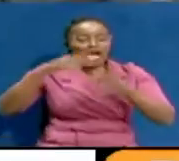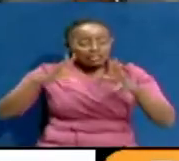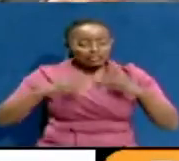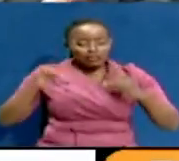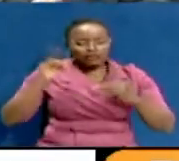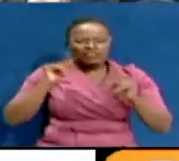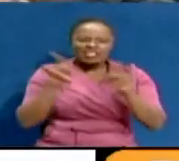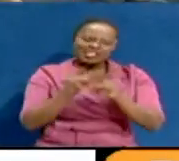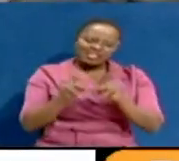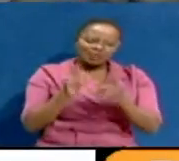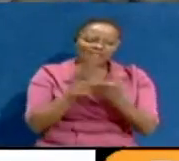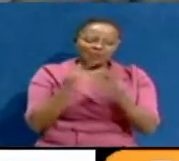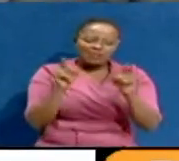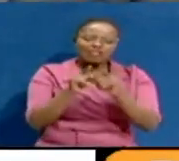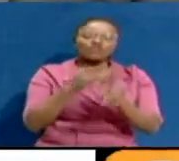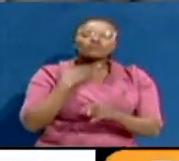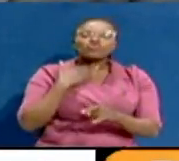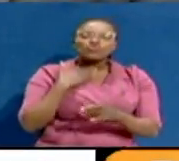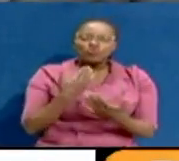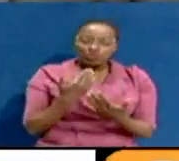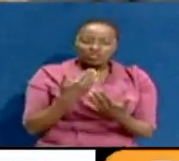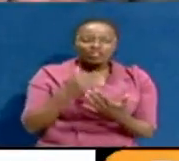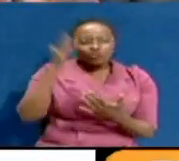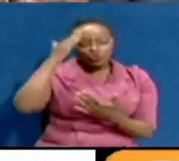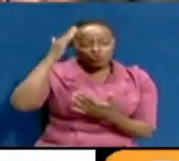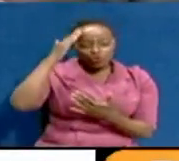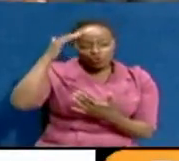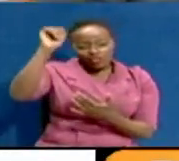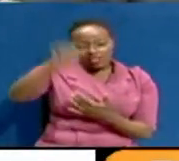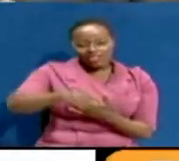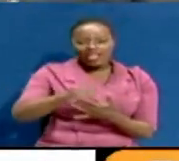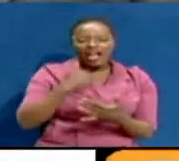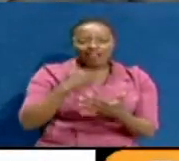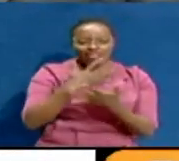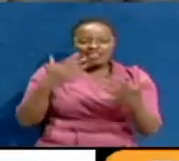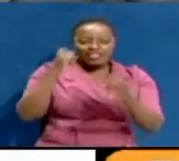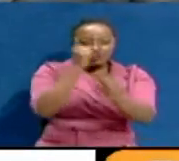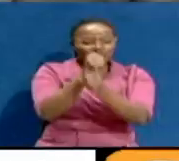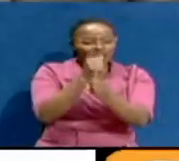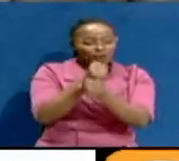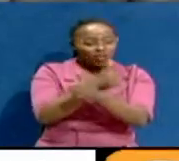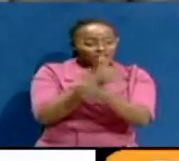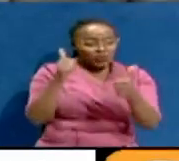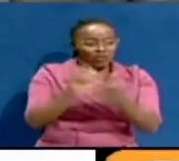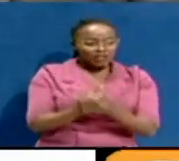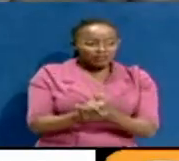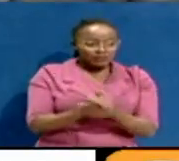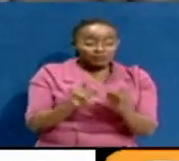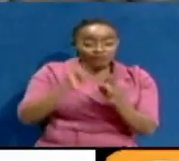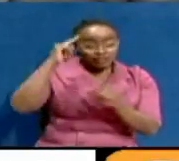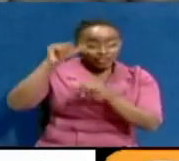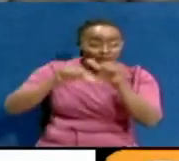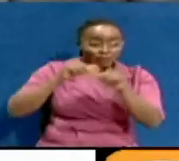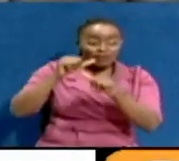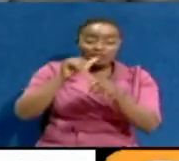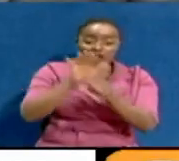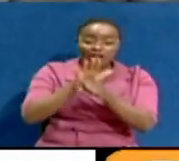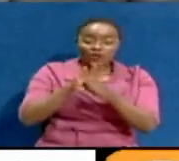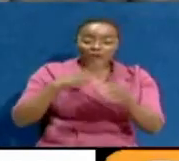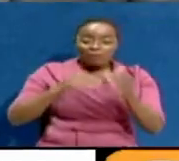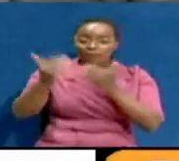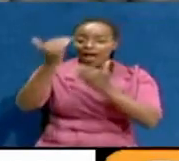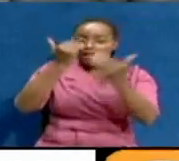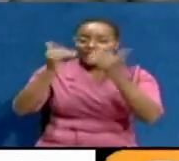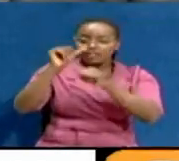Yes. It's that kind of a thing. You want to at least know that, yep, things are working. Okay. Yeah. As we think about that, many viewers are asking